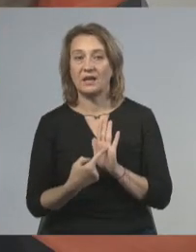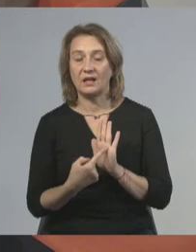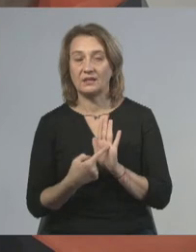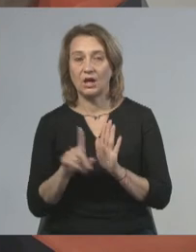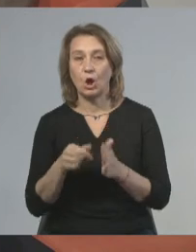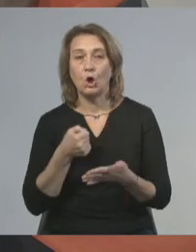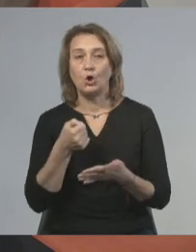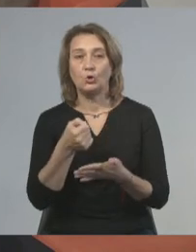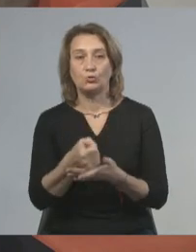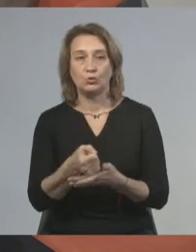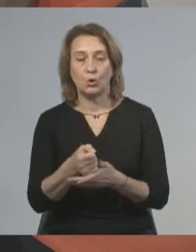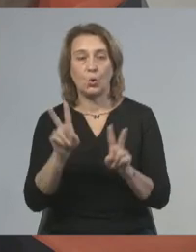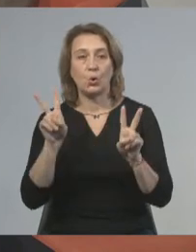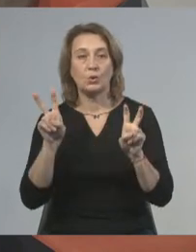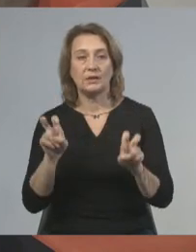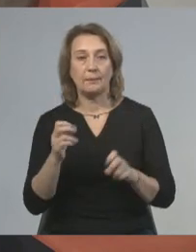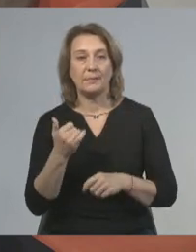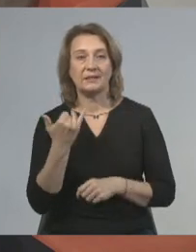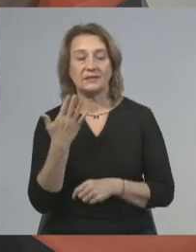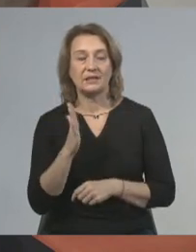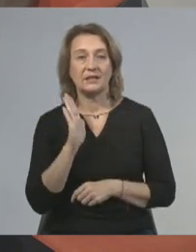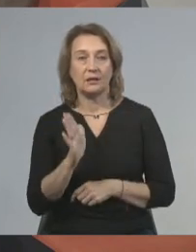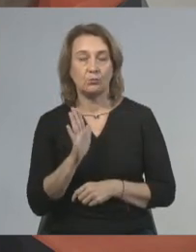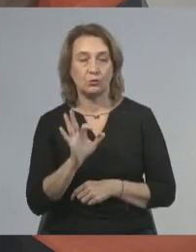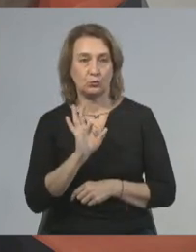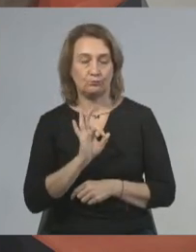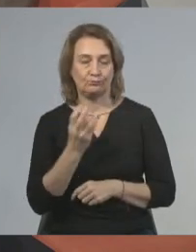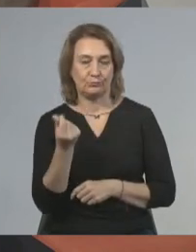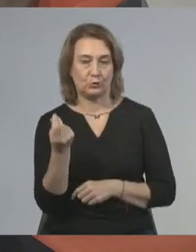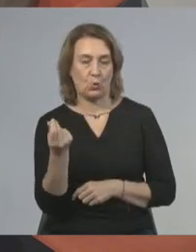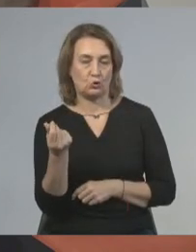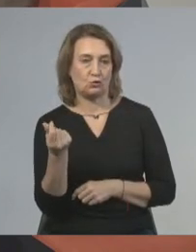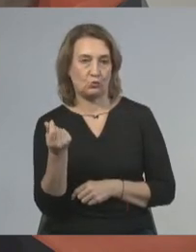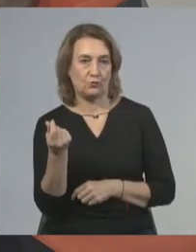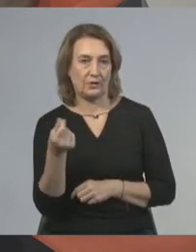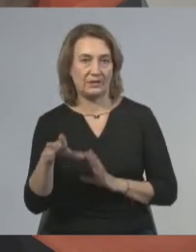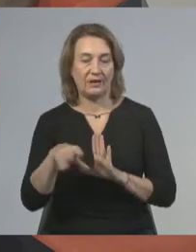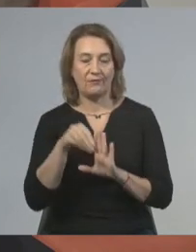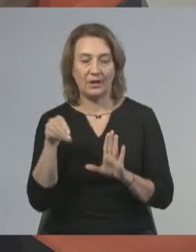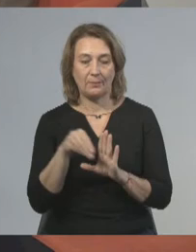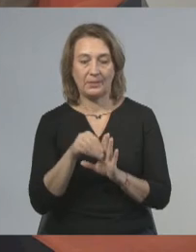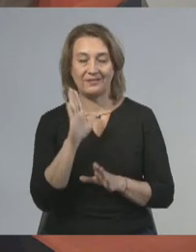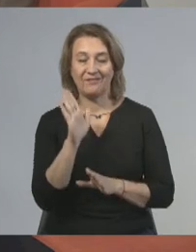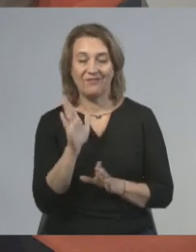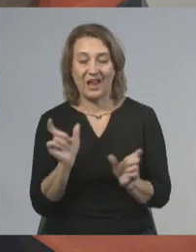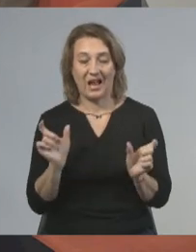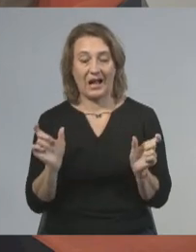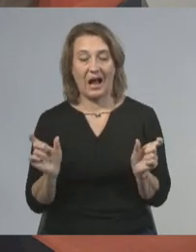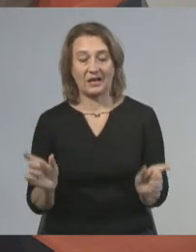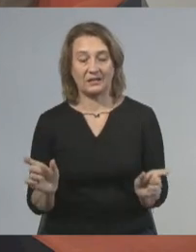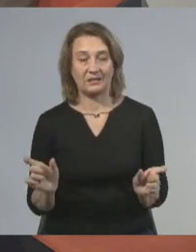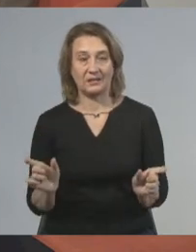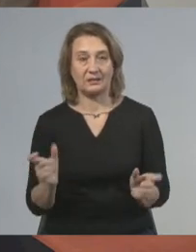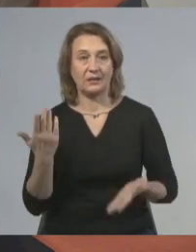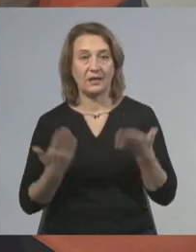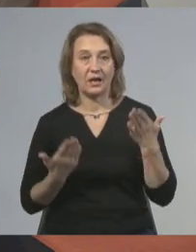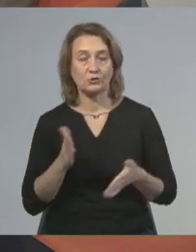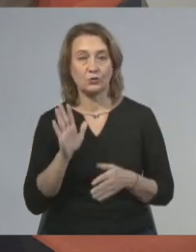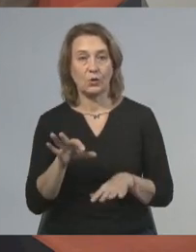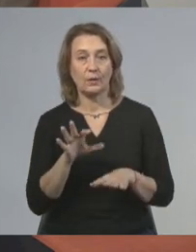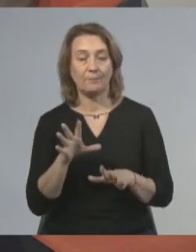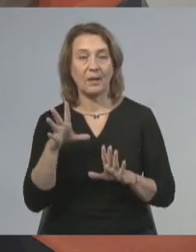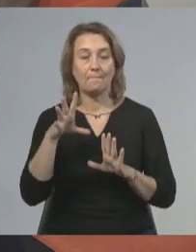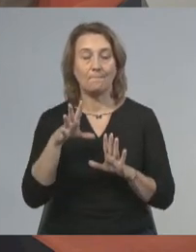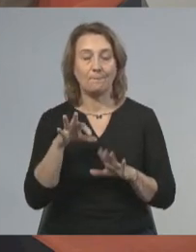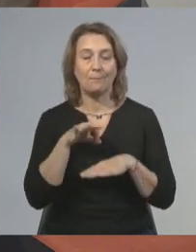had a question related to this particular topic about how the elections will cost during the lockdown if